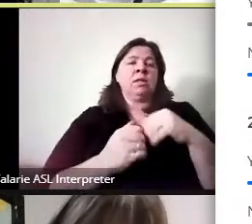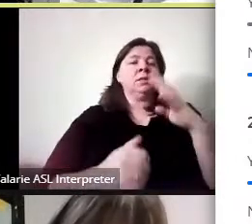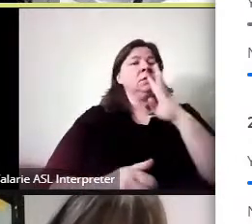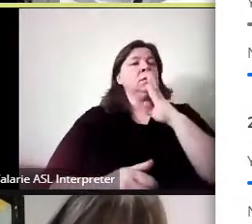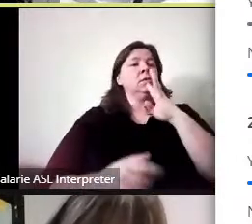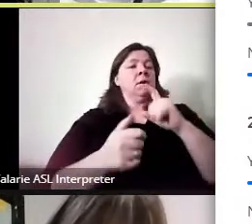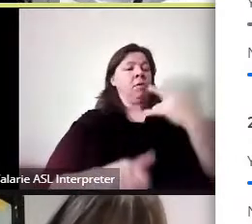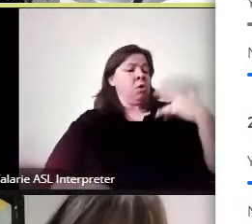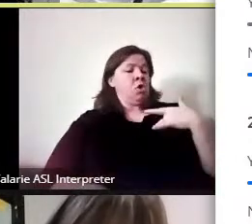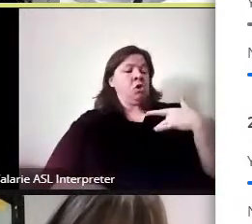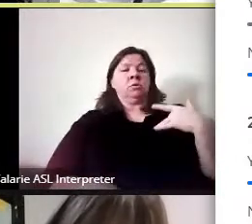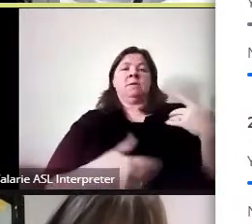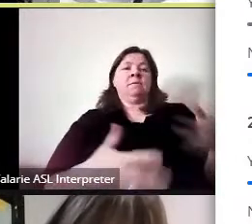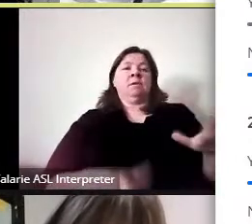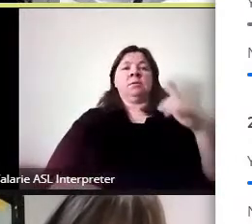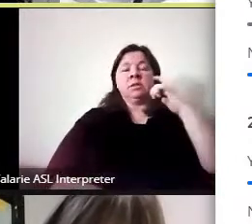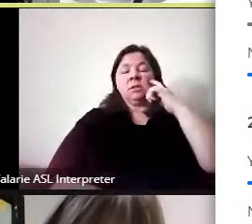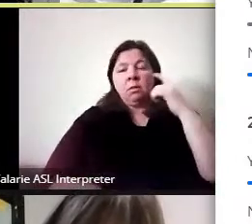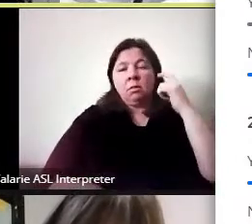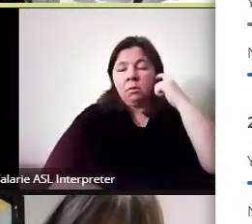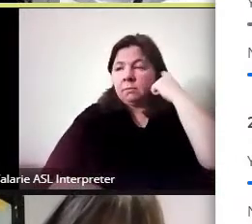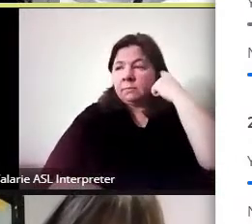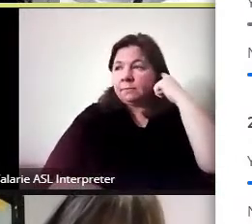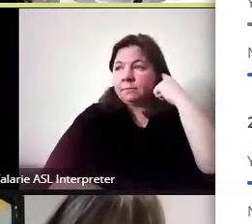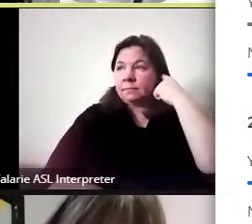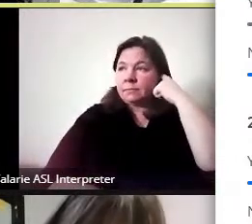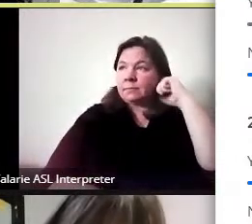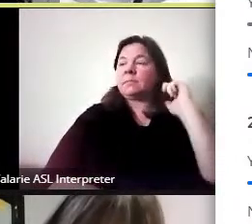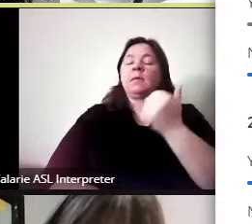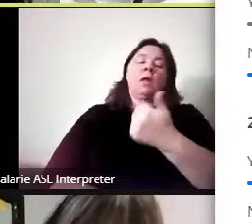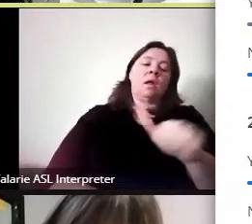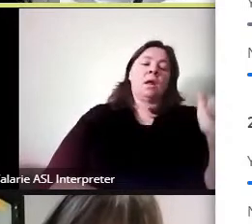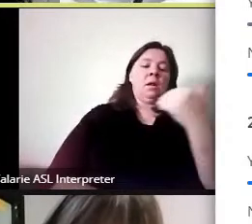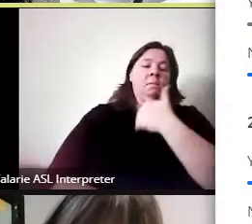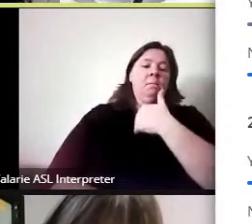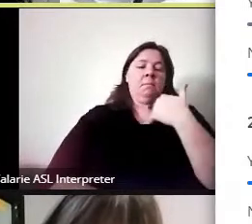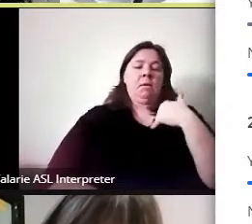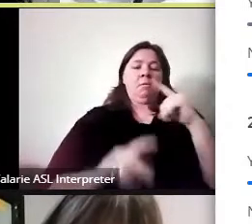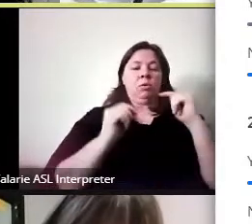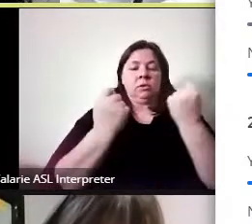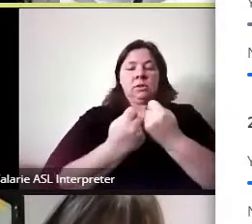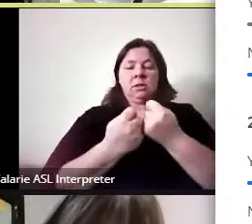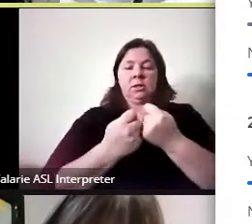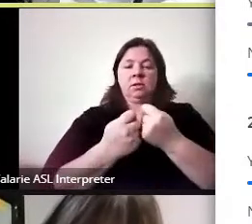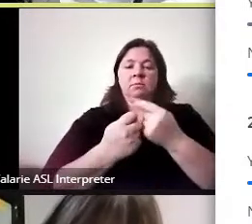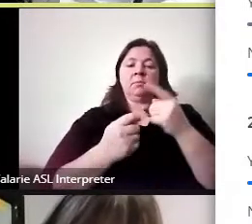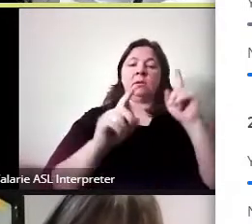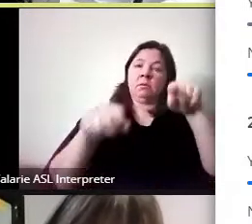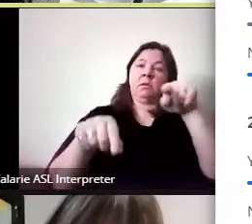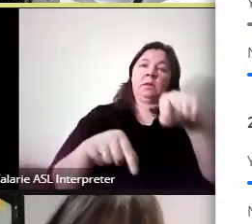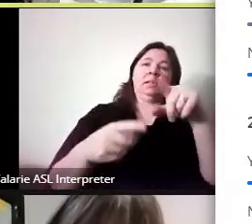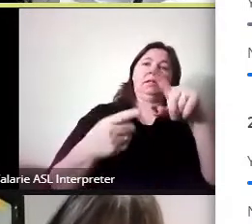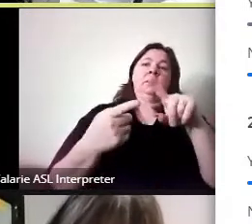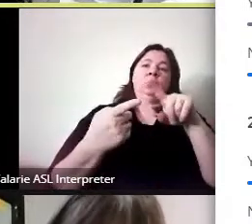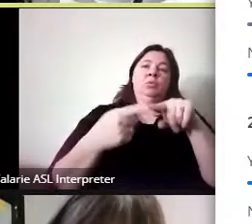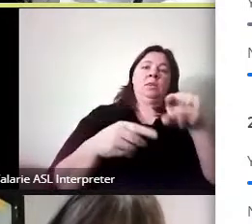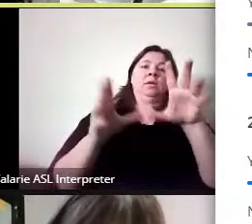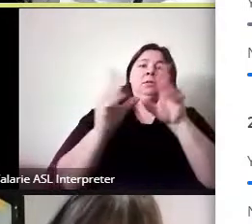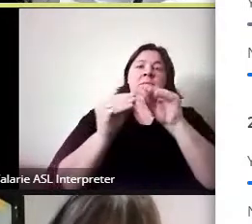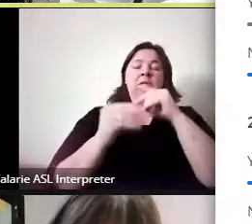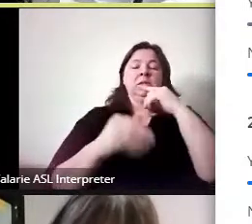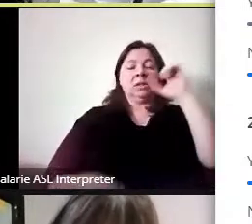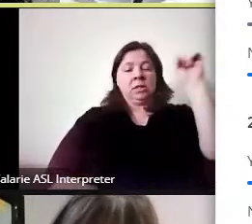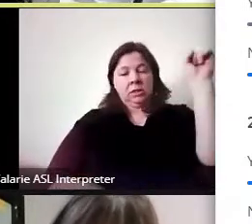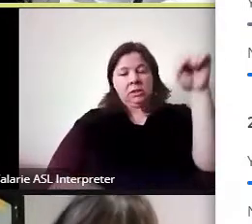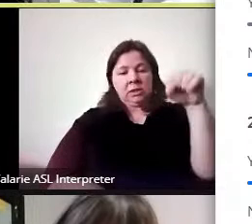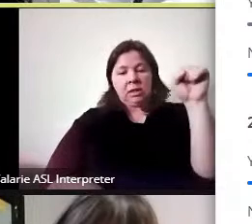heart, and it's as simple as that. Is there any member of your team or prospect attending this Q&A? Yes, I see